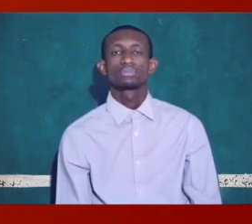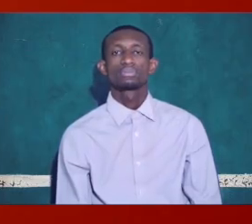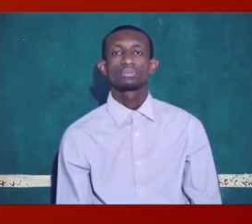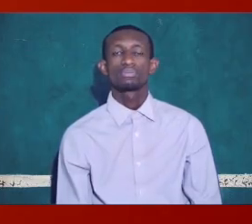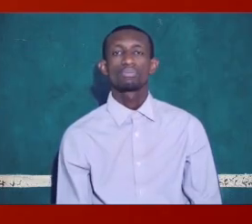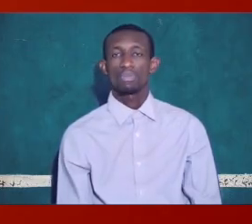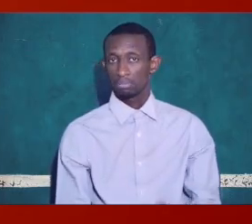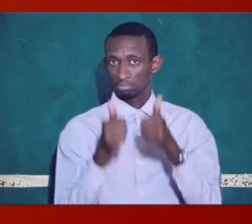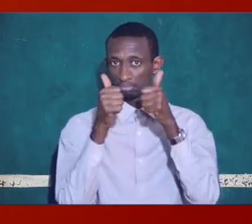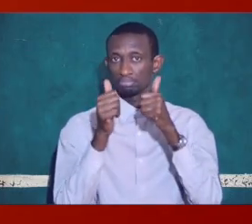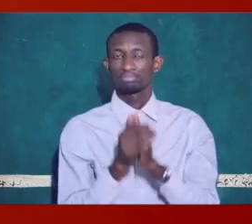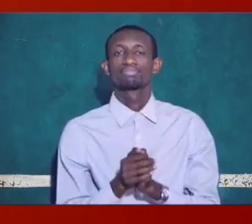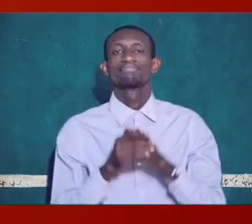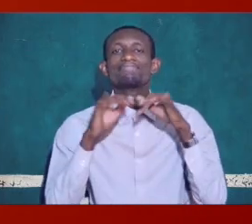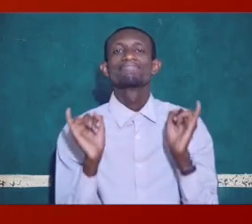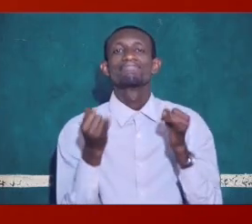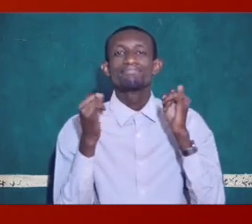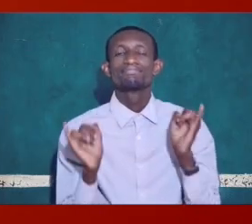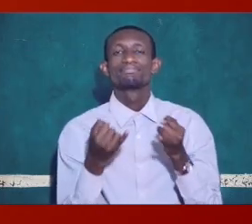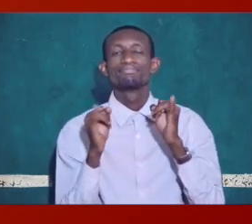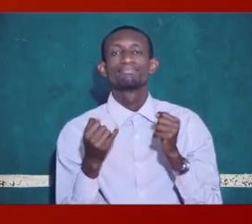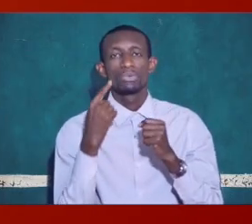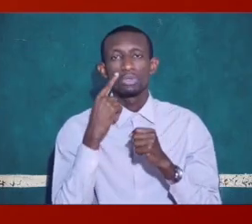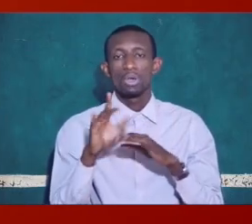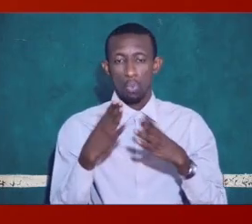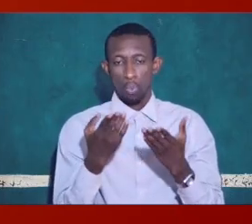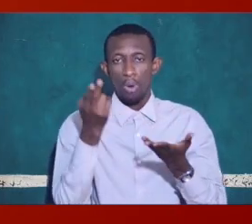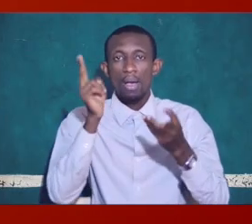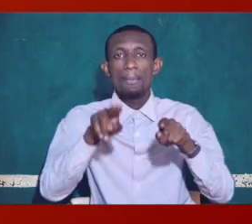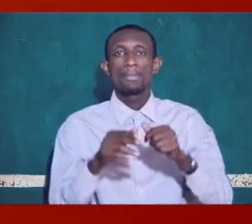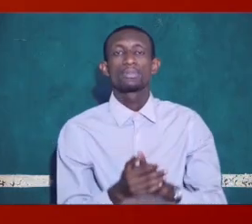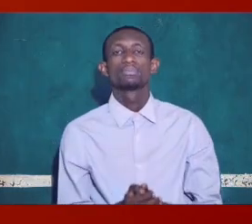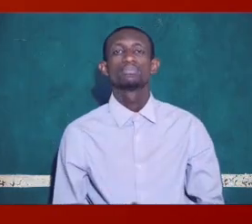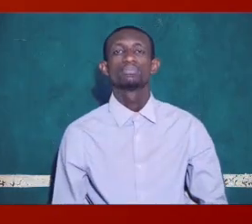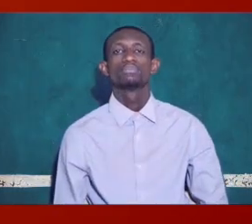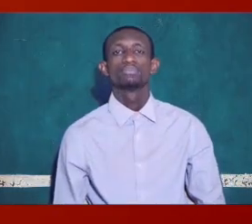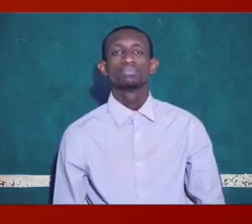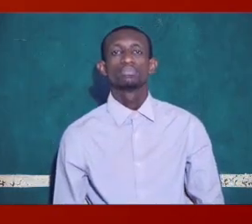Good. Now let us try and see what happens with calcium.